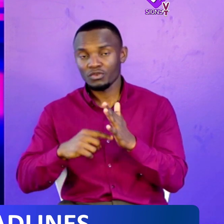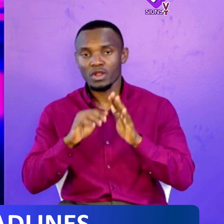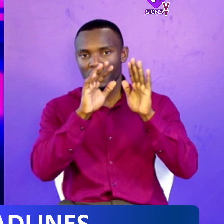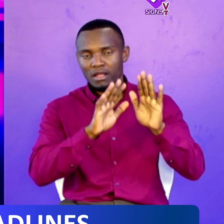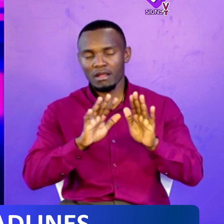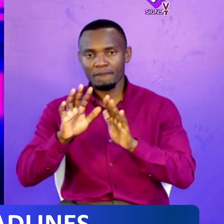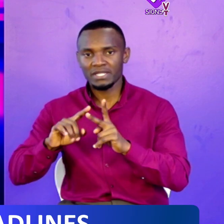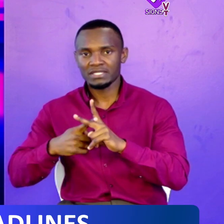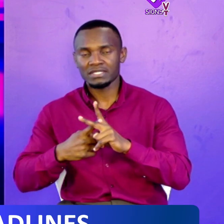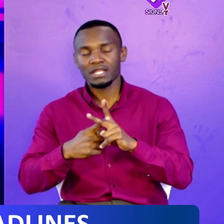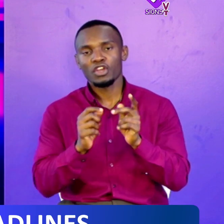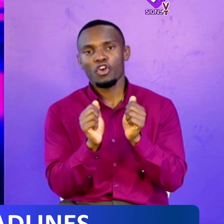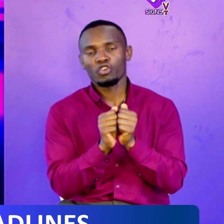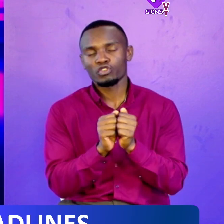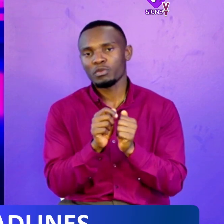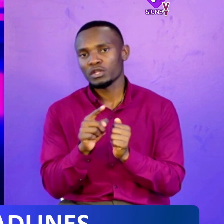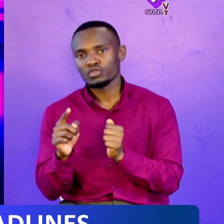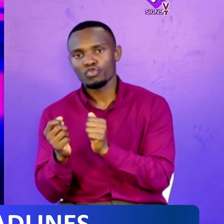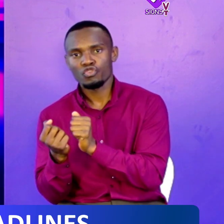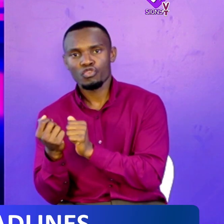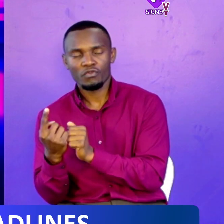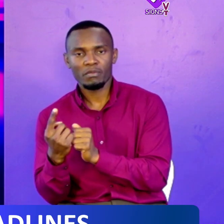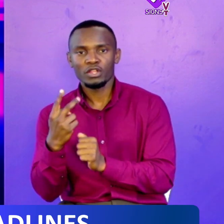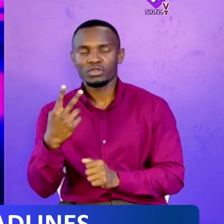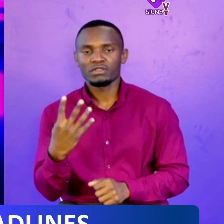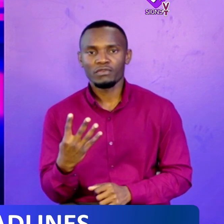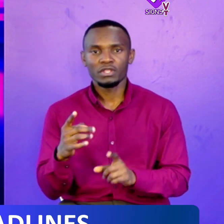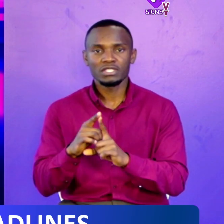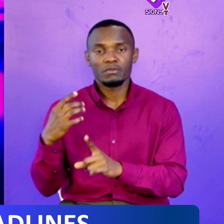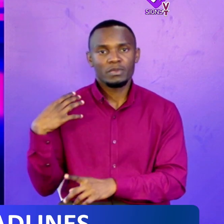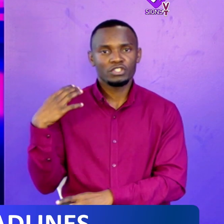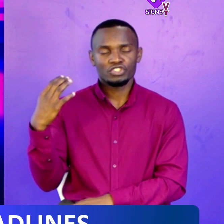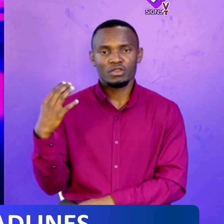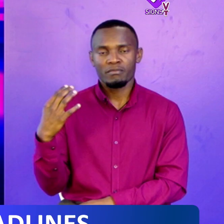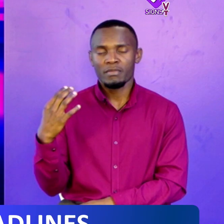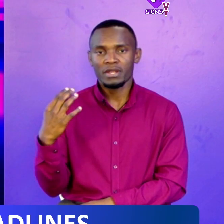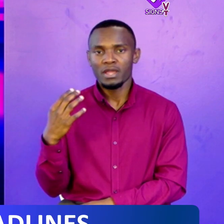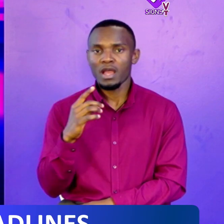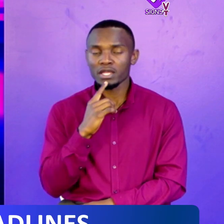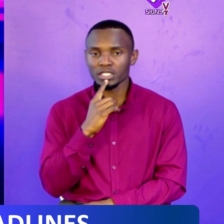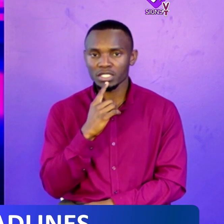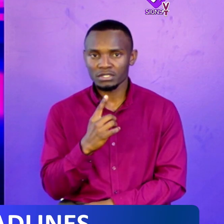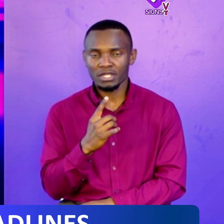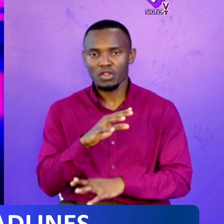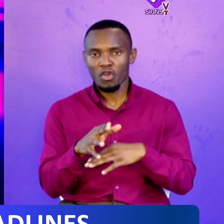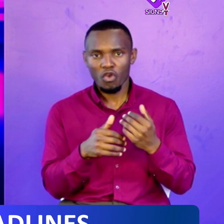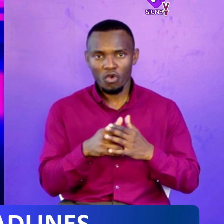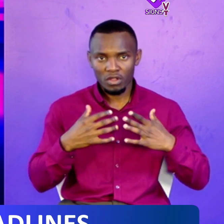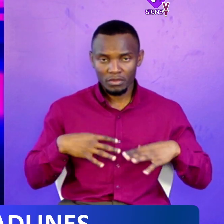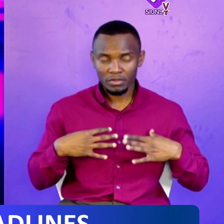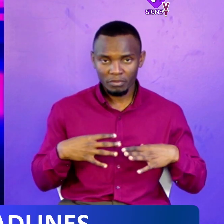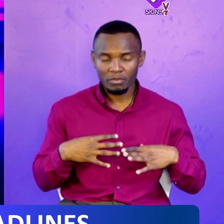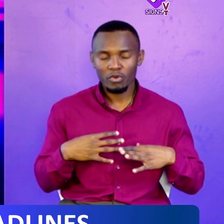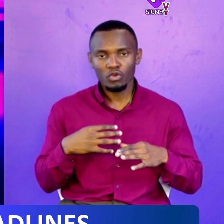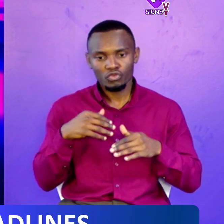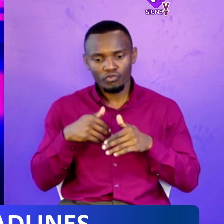8th and November 24th. Chairman Edung Ethokon has directed all aspirants to adhere to the Elections